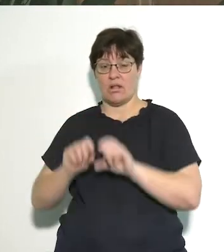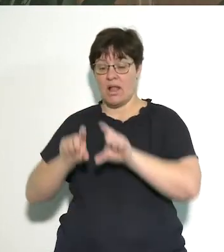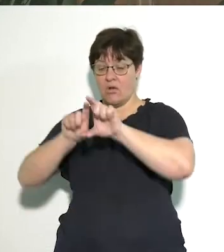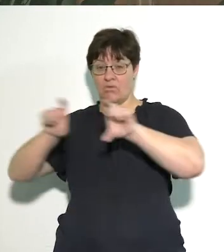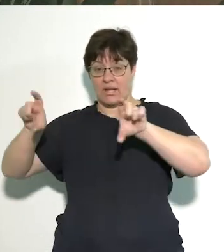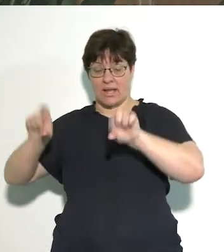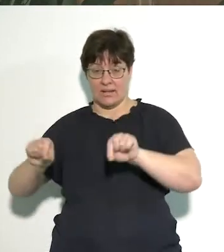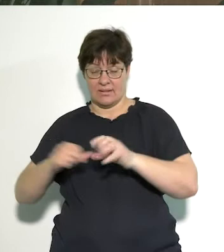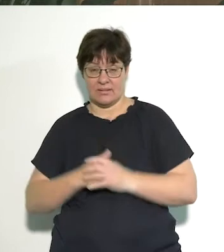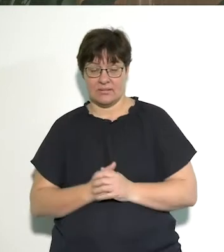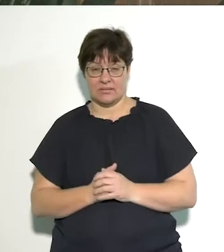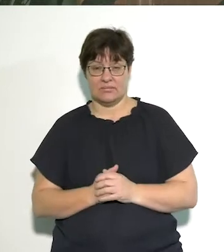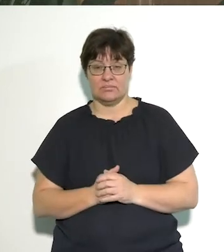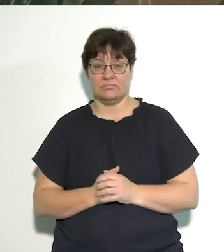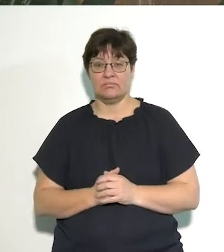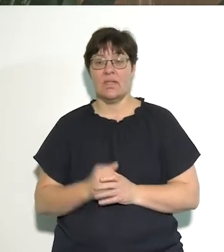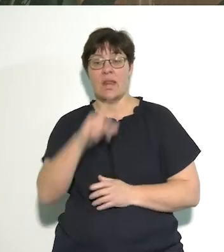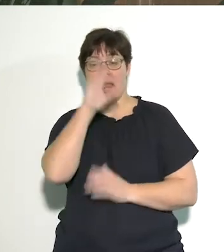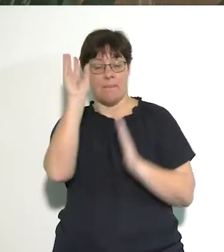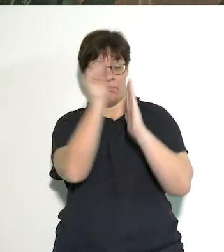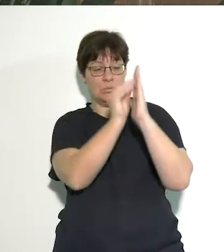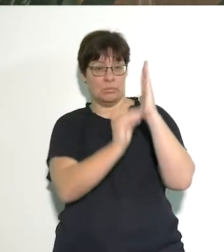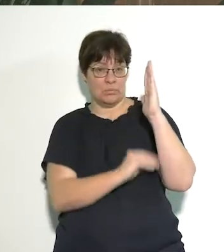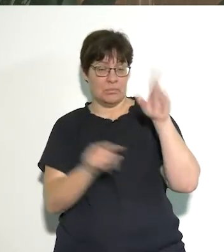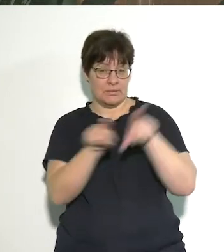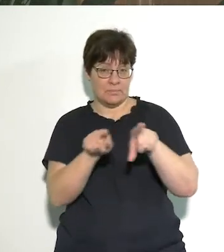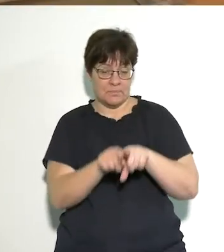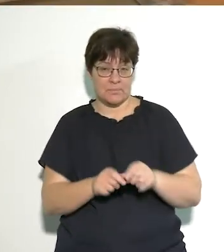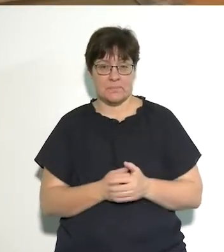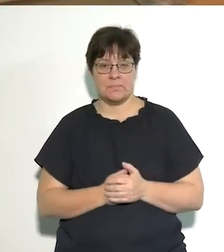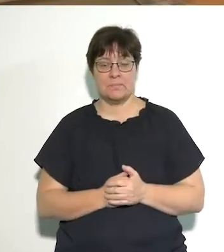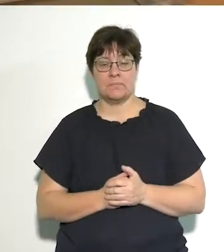and rectangle. I'm going to put those names down as well.